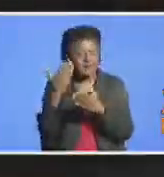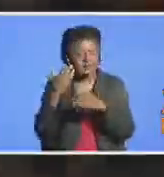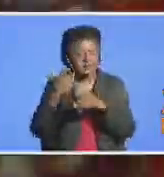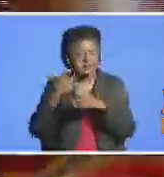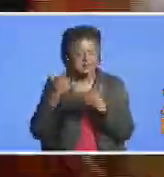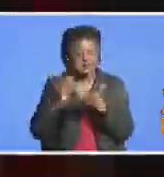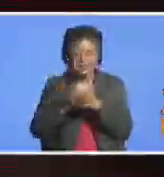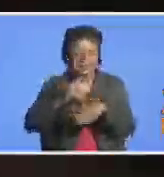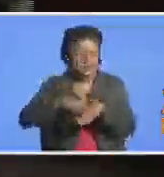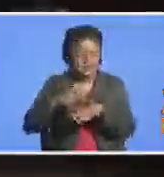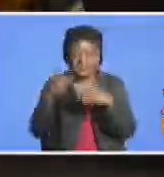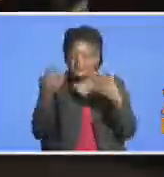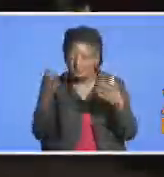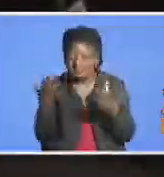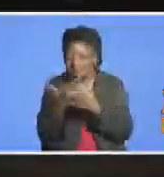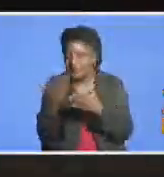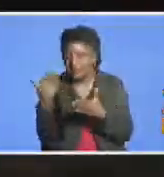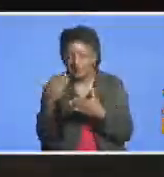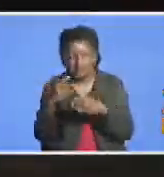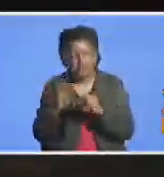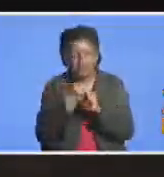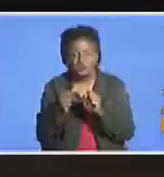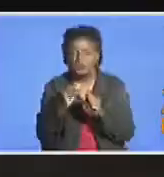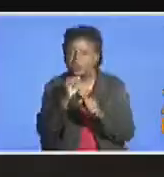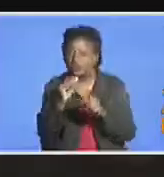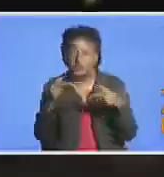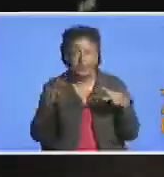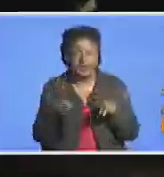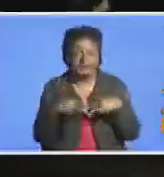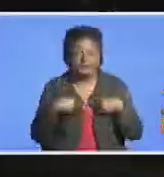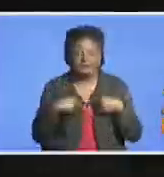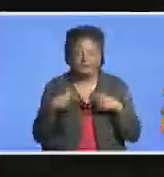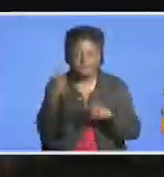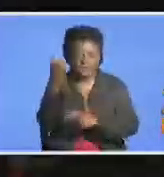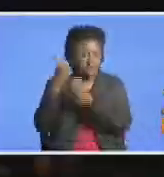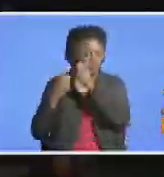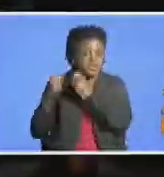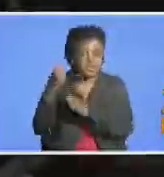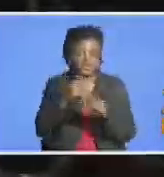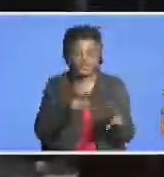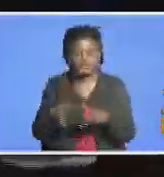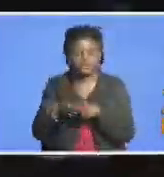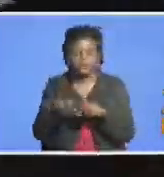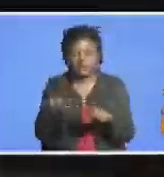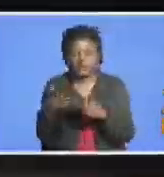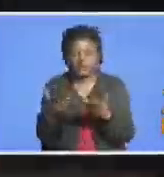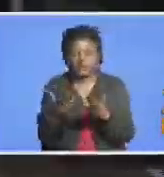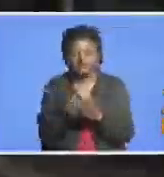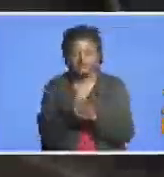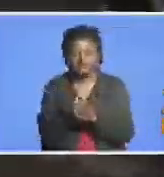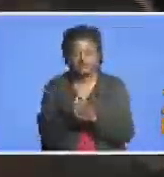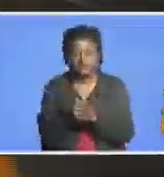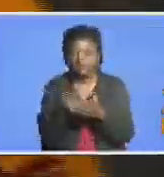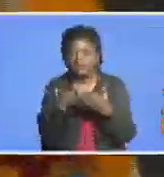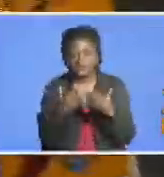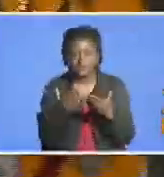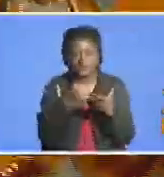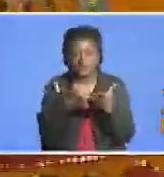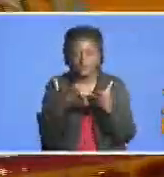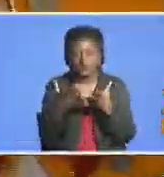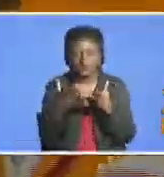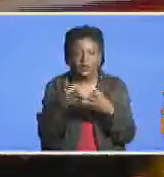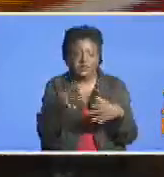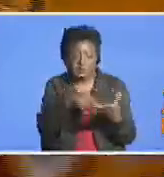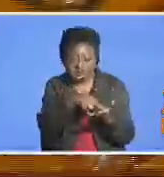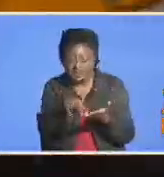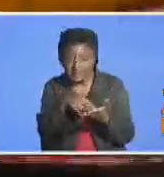have a traditional Junkanoo parade with those large costumes. So it may be more of a dancing parade, a spirit of Junkanoo